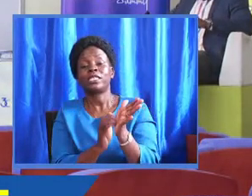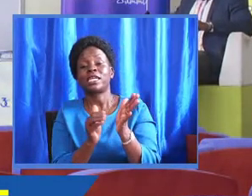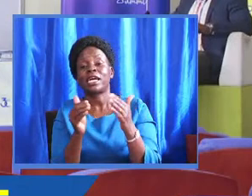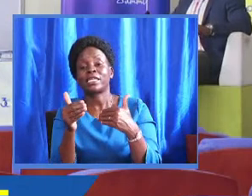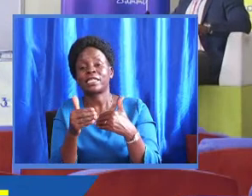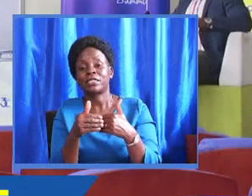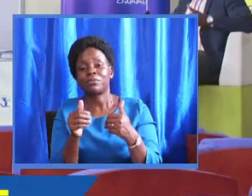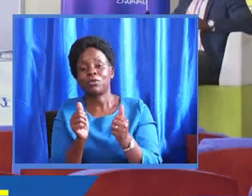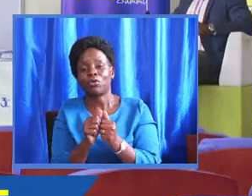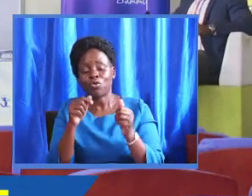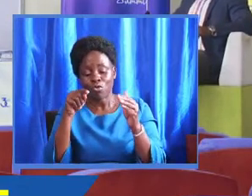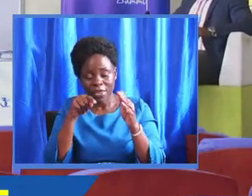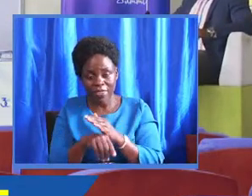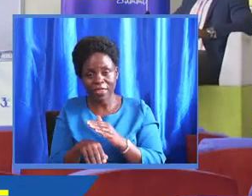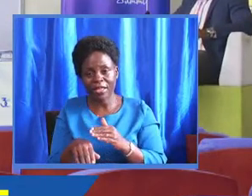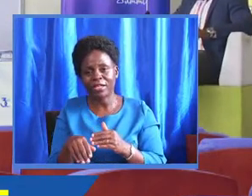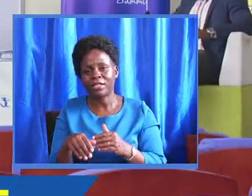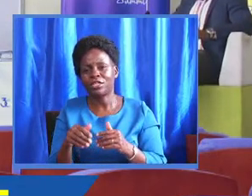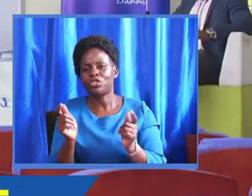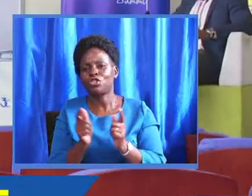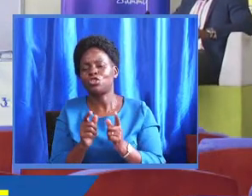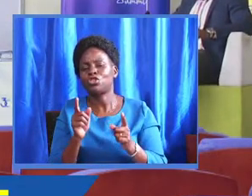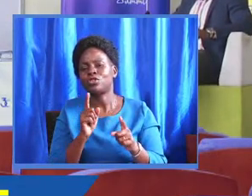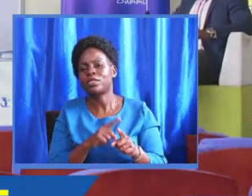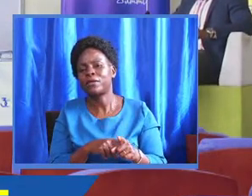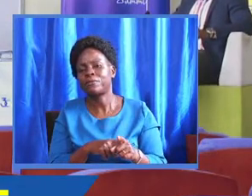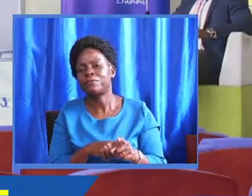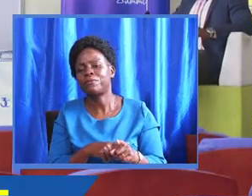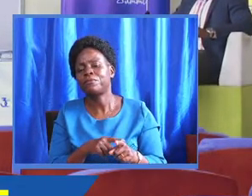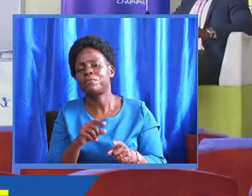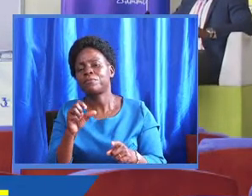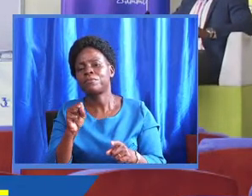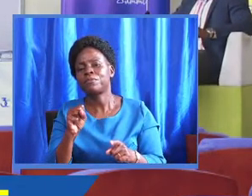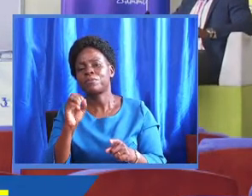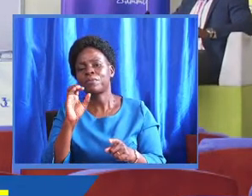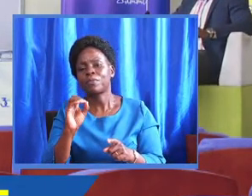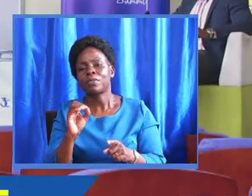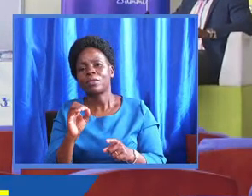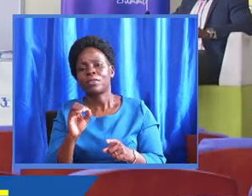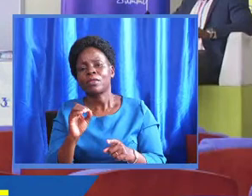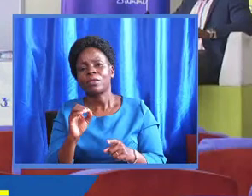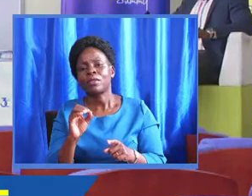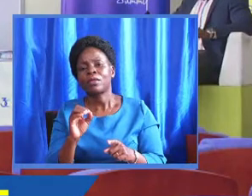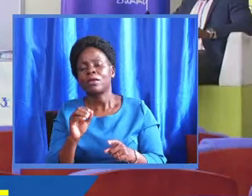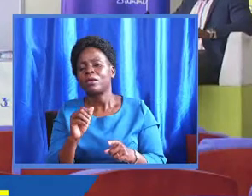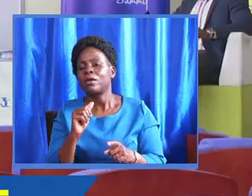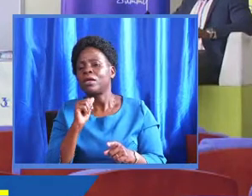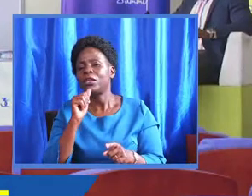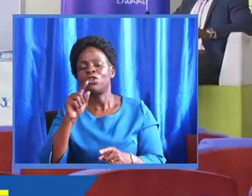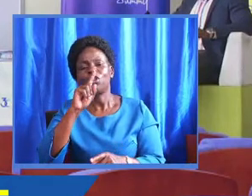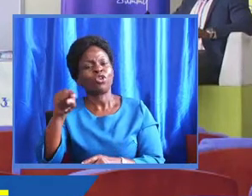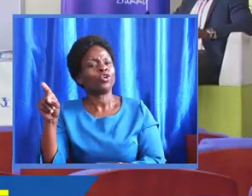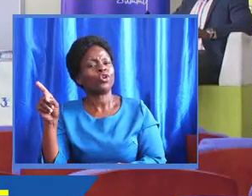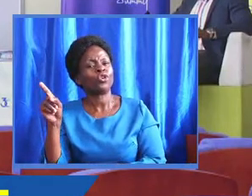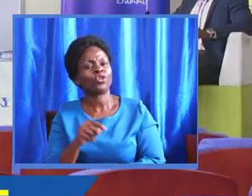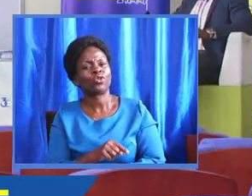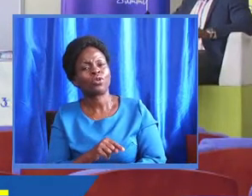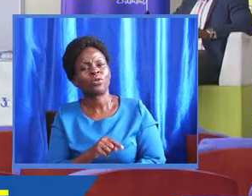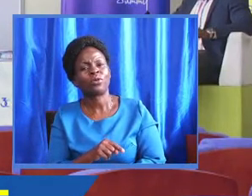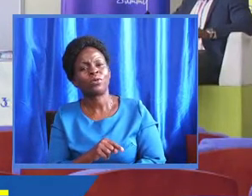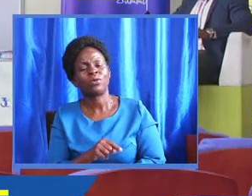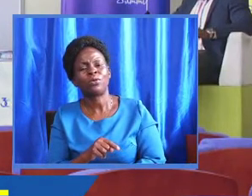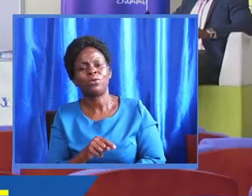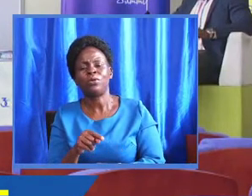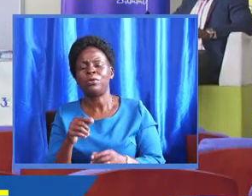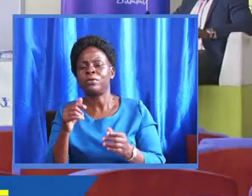within a short time and distance. So, it is not wrong to invest